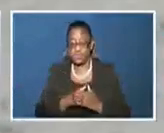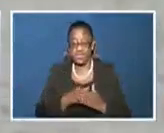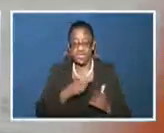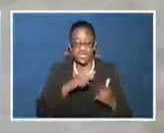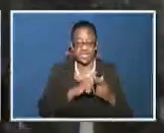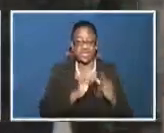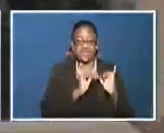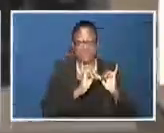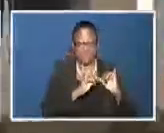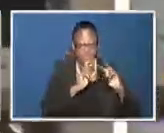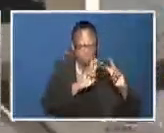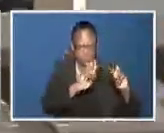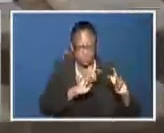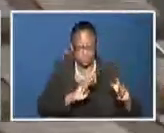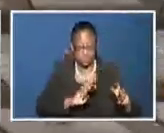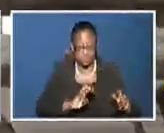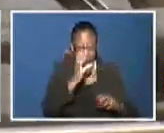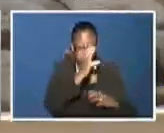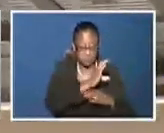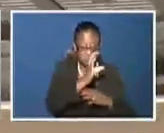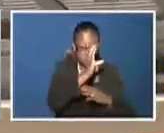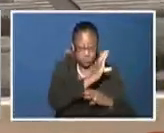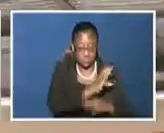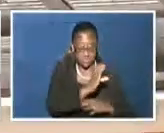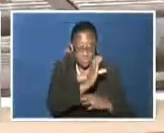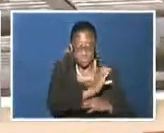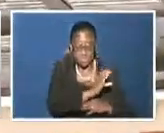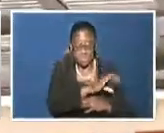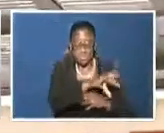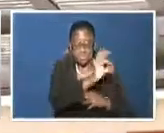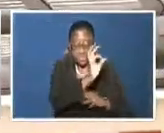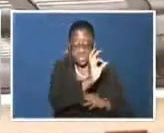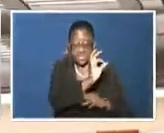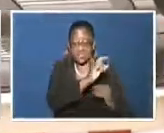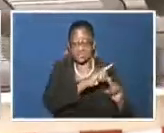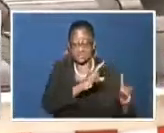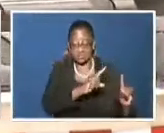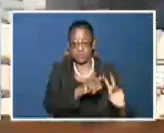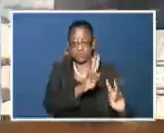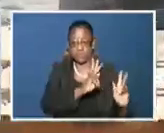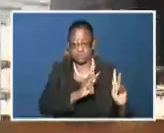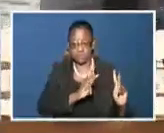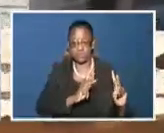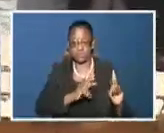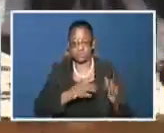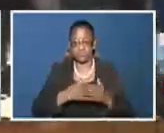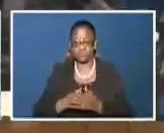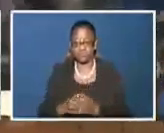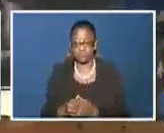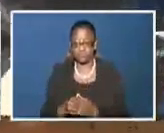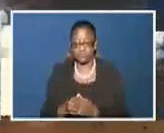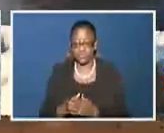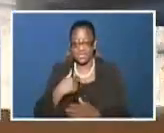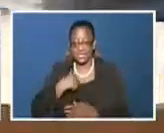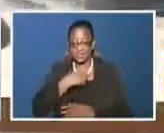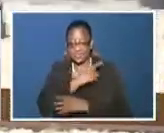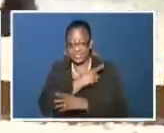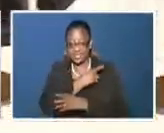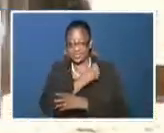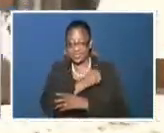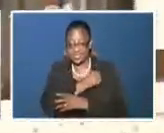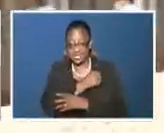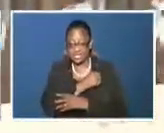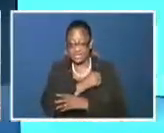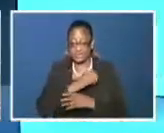remaining victims at sea. Law enforcement officials now ramping up its surveillance following this ordeal. I'm Desmond Saunders for the